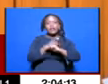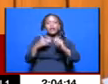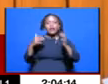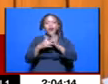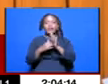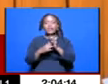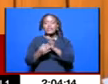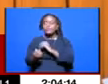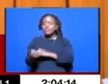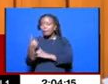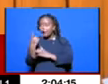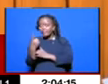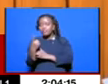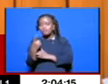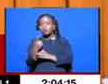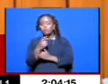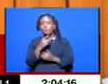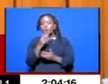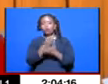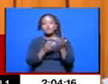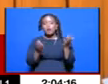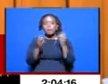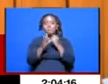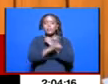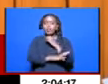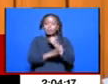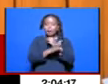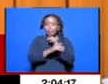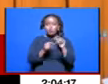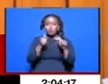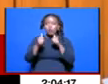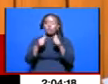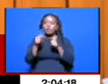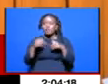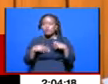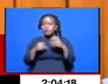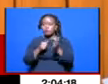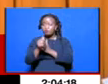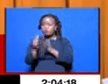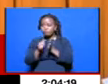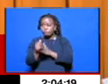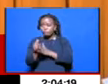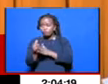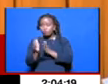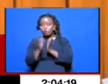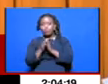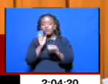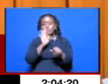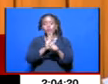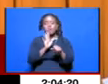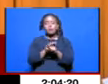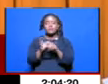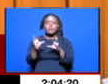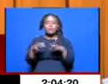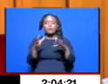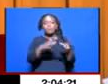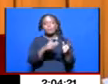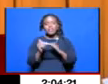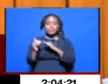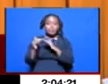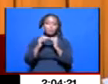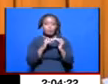either the Weimar Republic's overly fragmented multi-party democracy or the